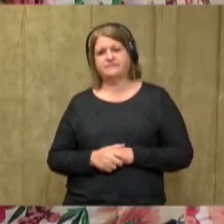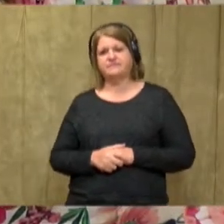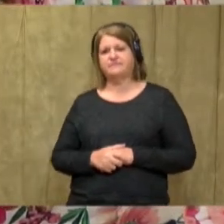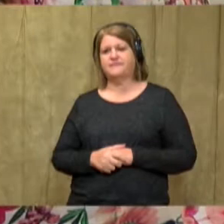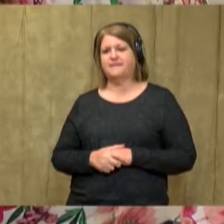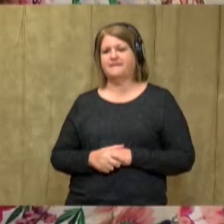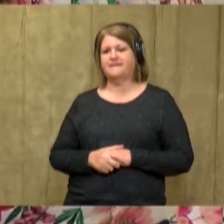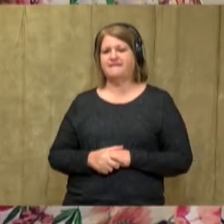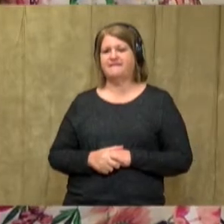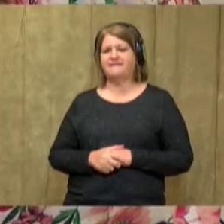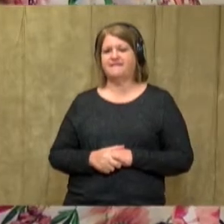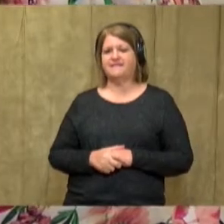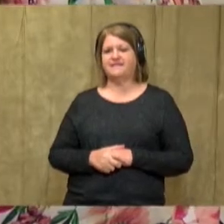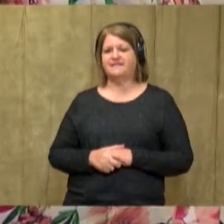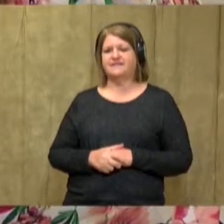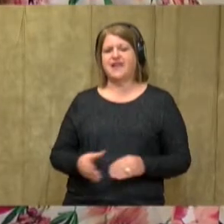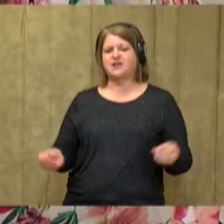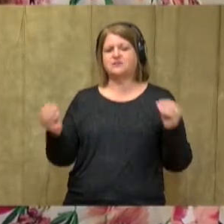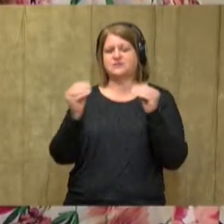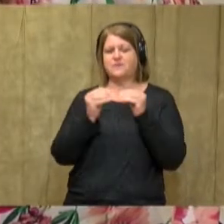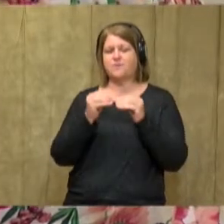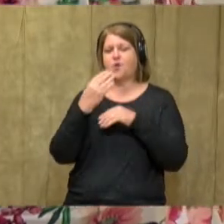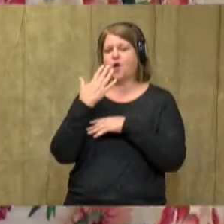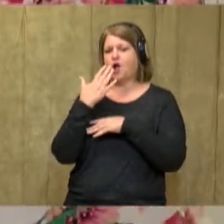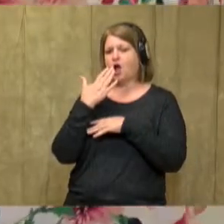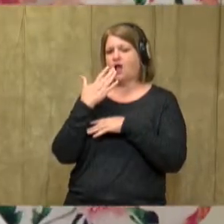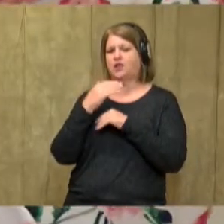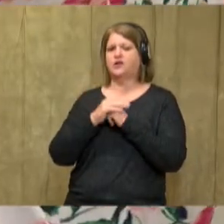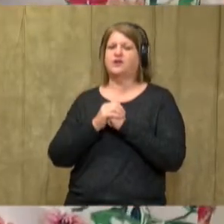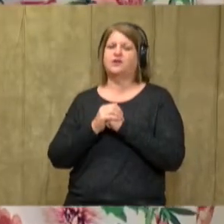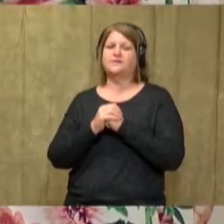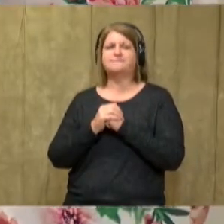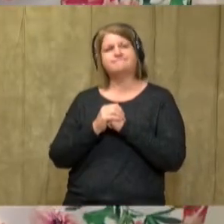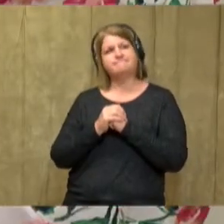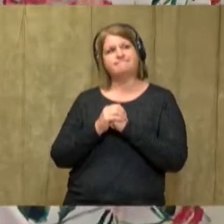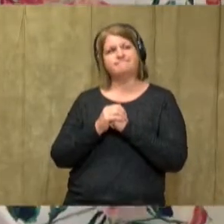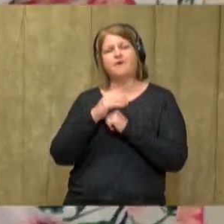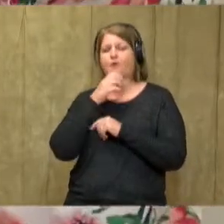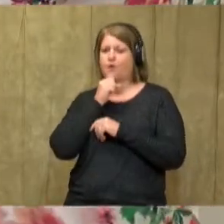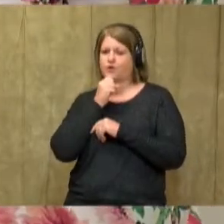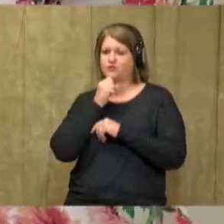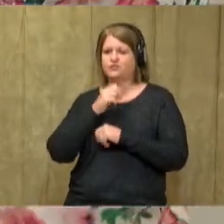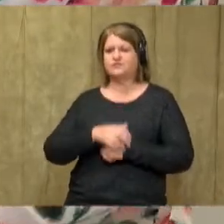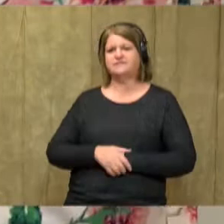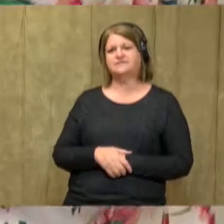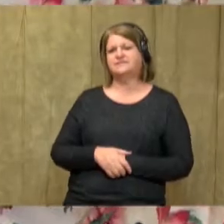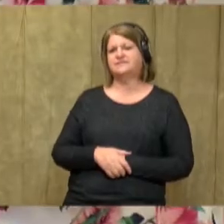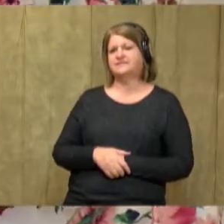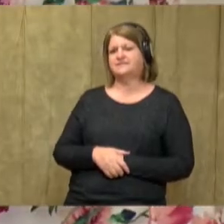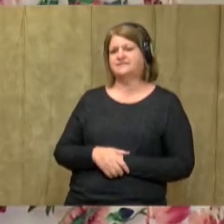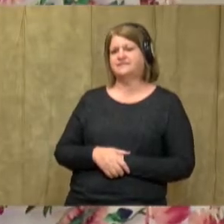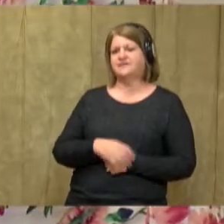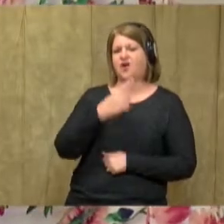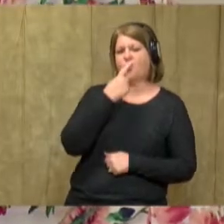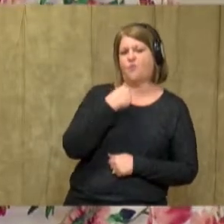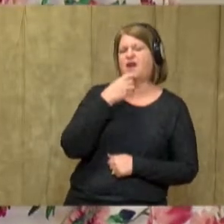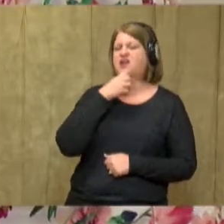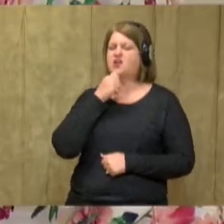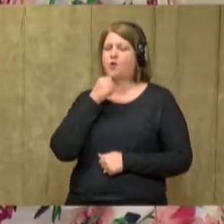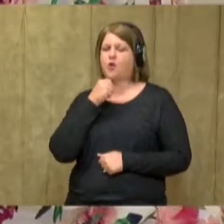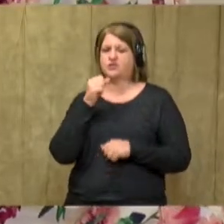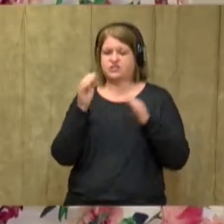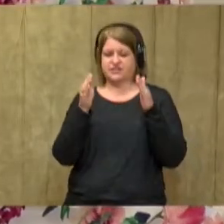All right, let's add another color in this pattern. How about orange? Let's do a red and orange face this